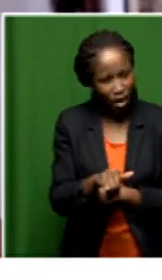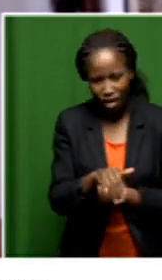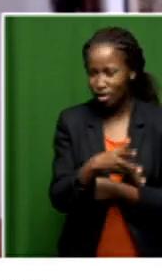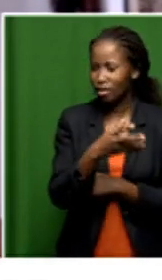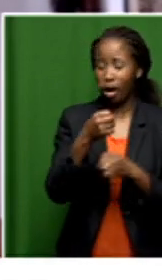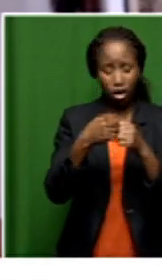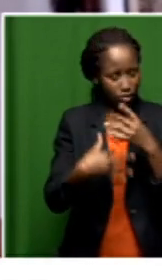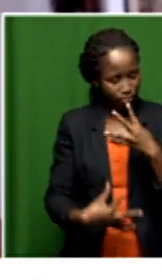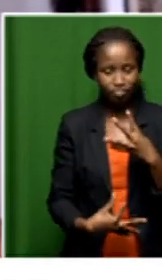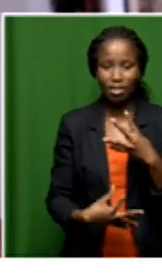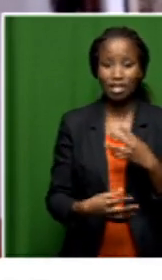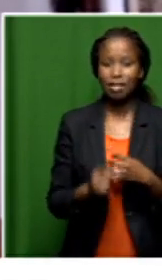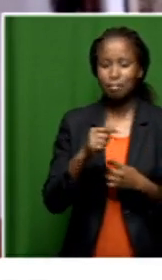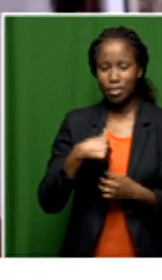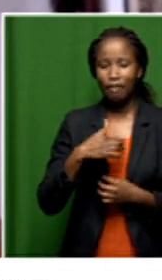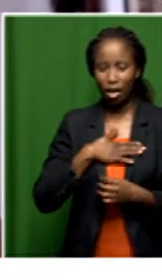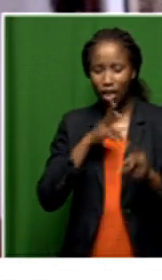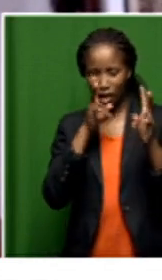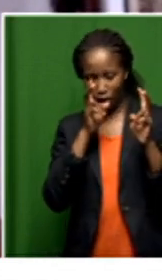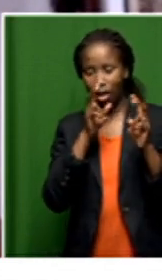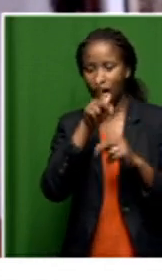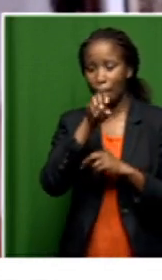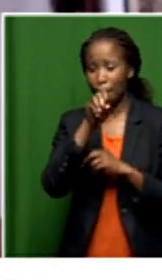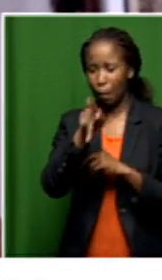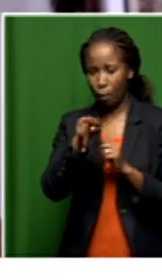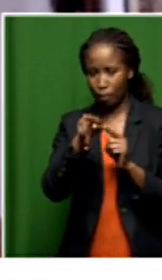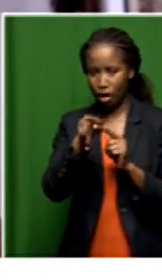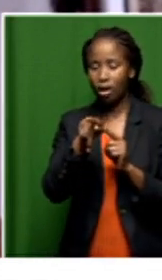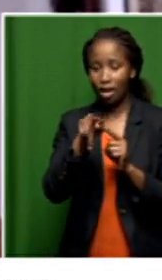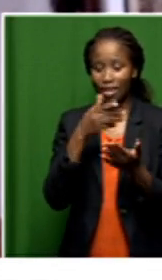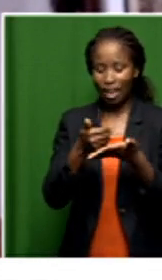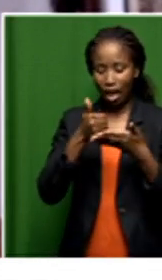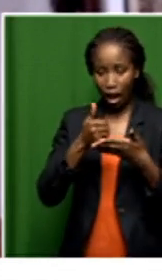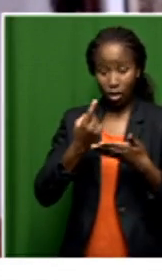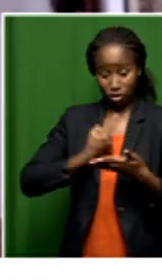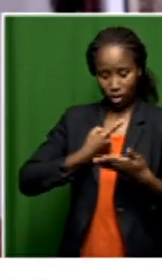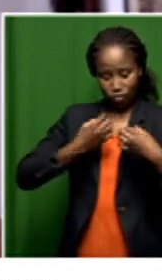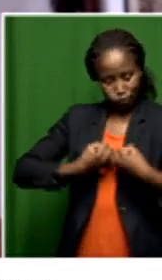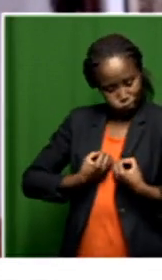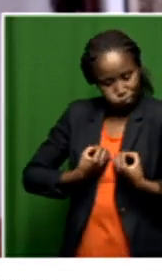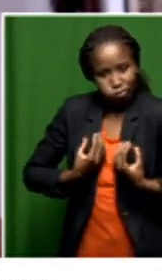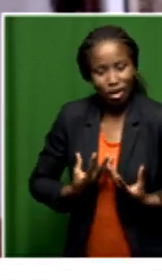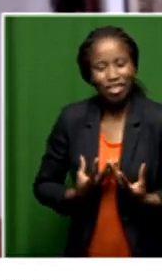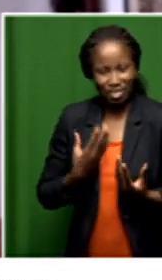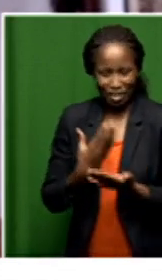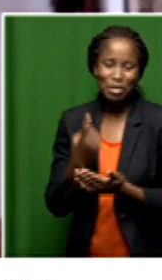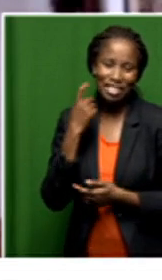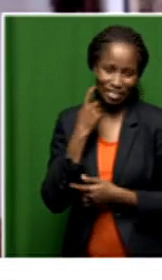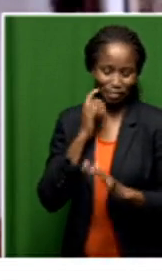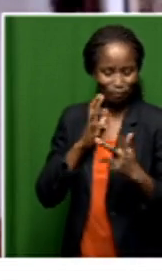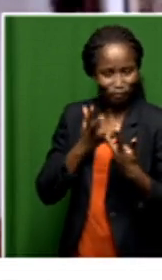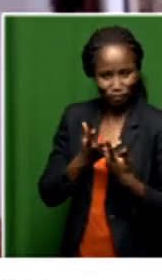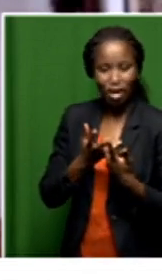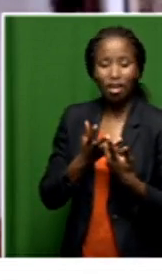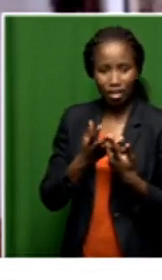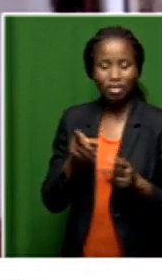Normani's. So I feel like pop for me better expresses who I am and how I feel about my music. As much as it is an